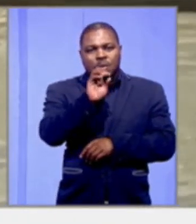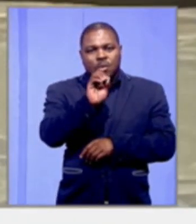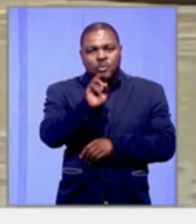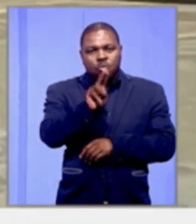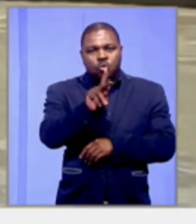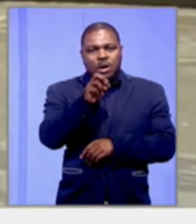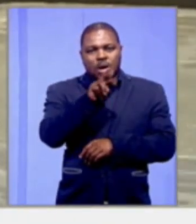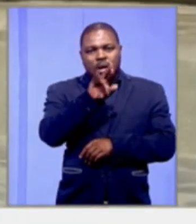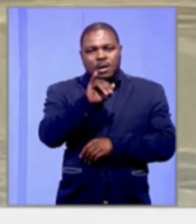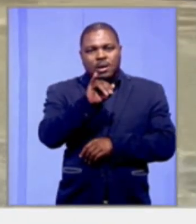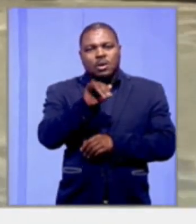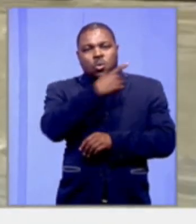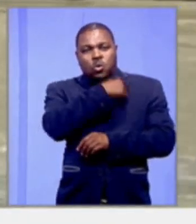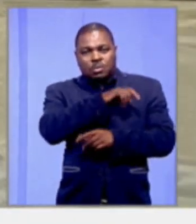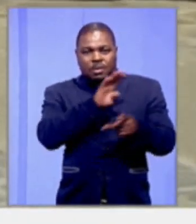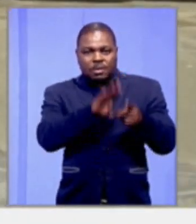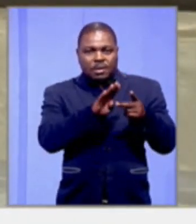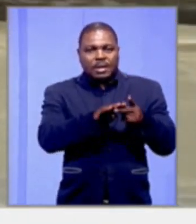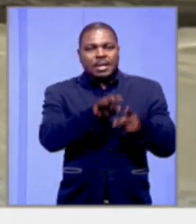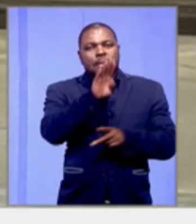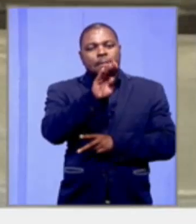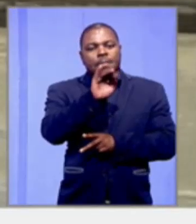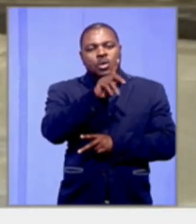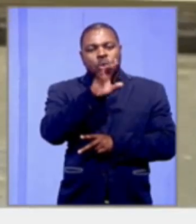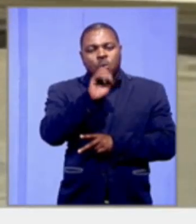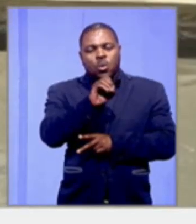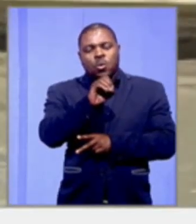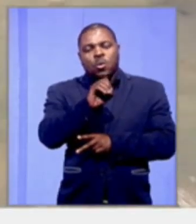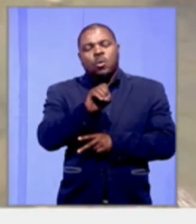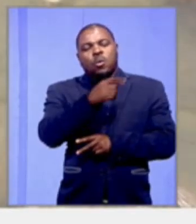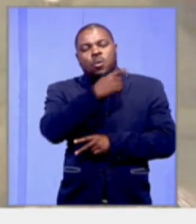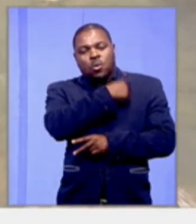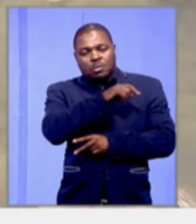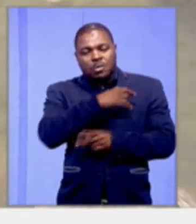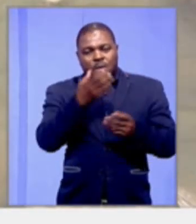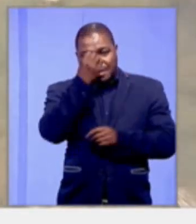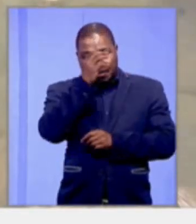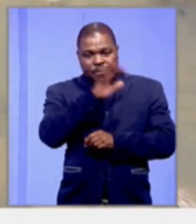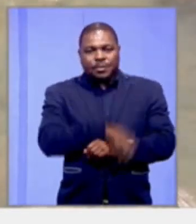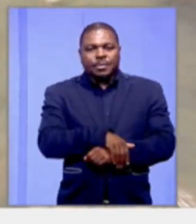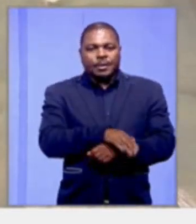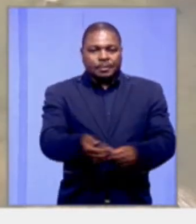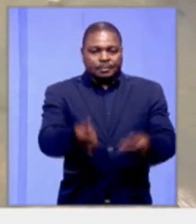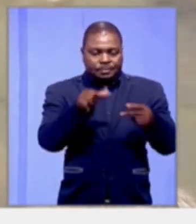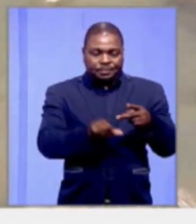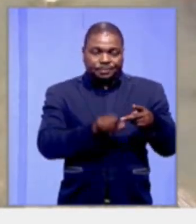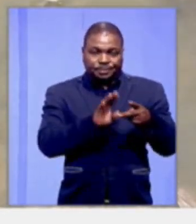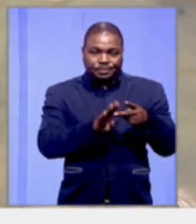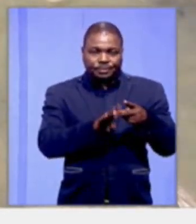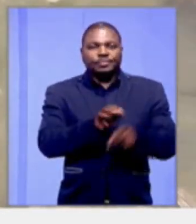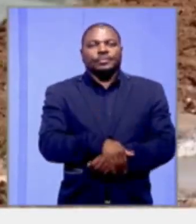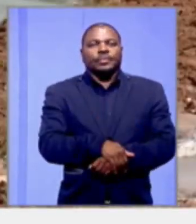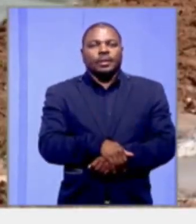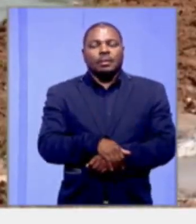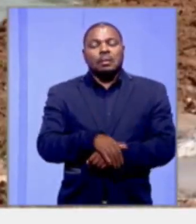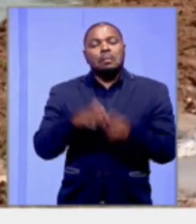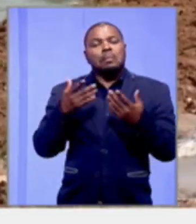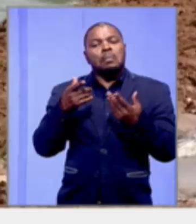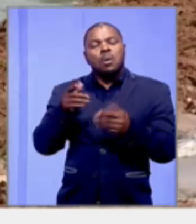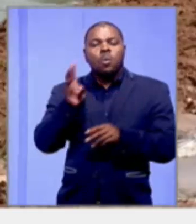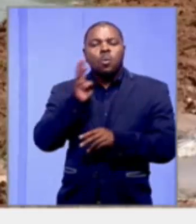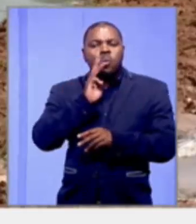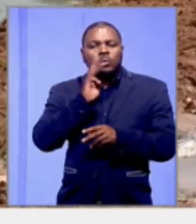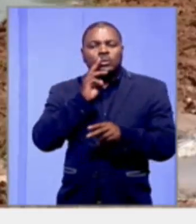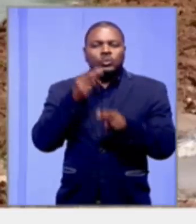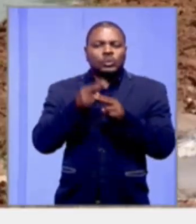Mukhari Academic le bja Steve Biko Academic ka toropong ya Pretoria. Ka go le lengwe go be go lebeletswe gore tone ya merero ya metsi